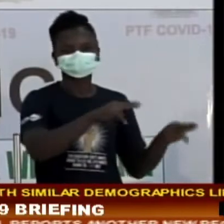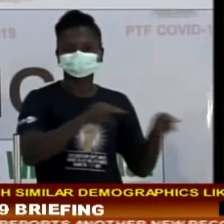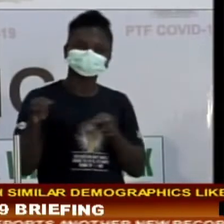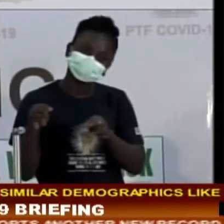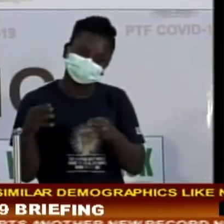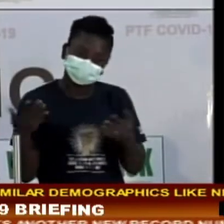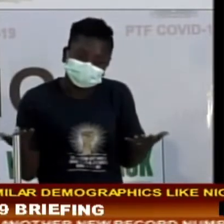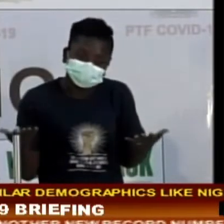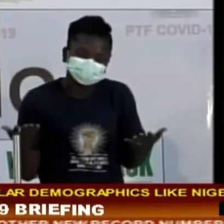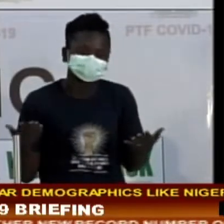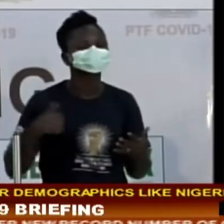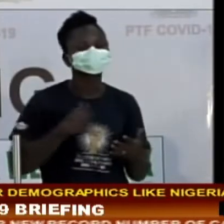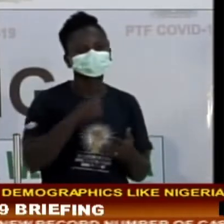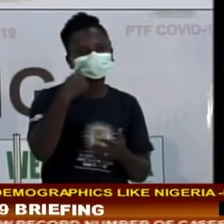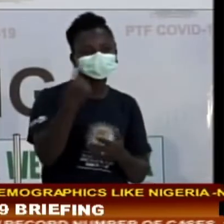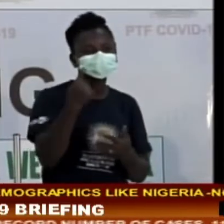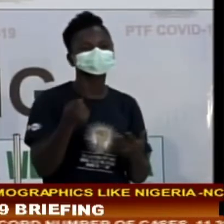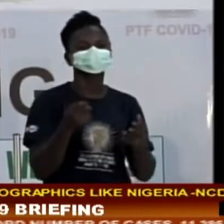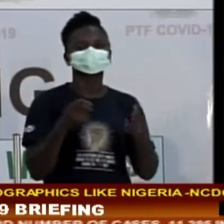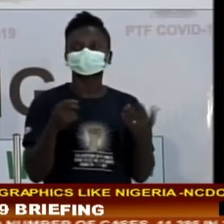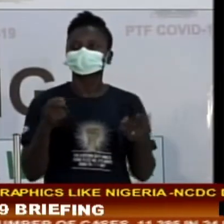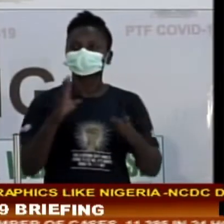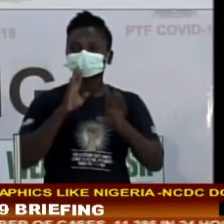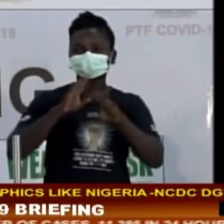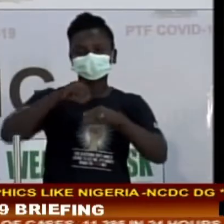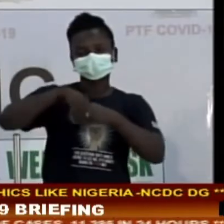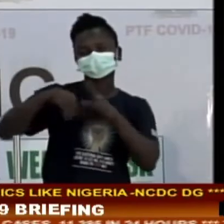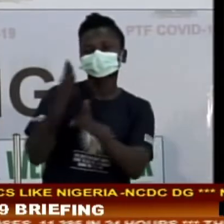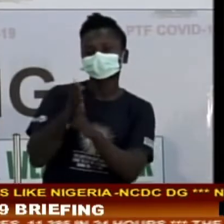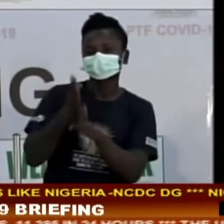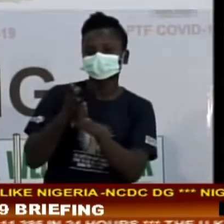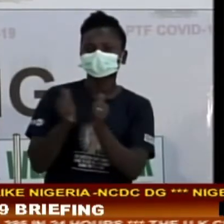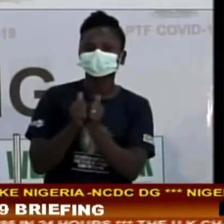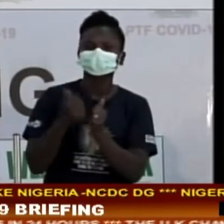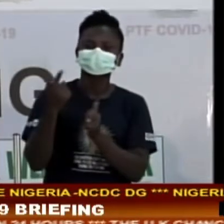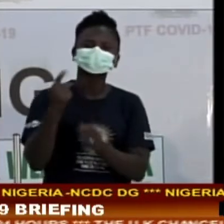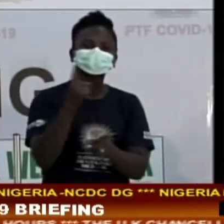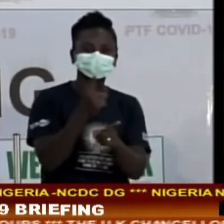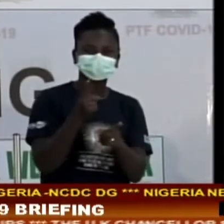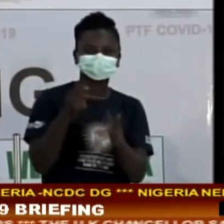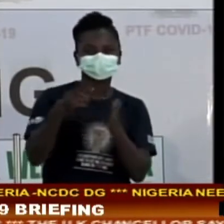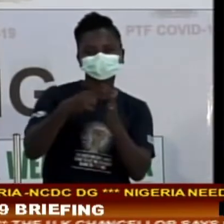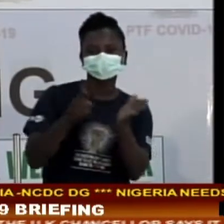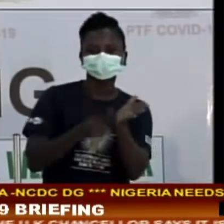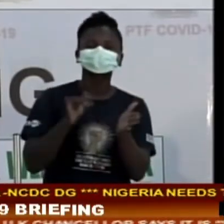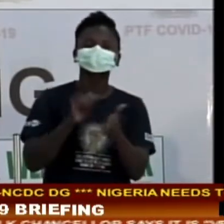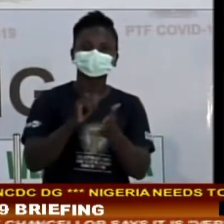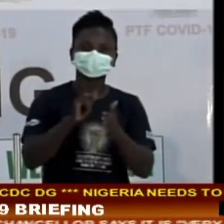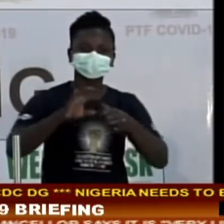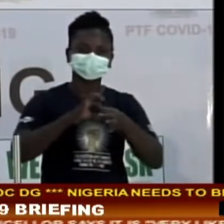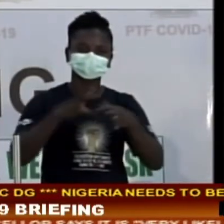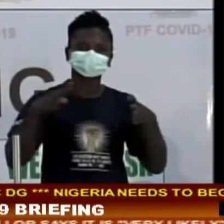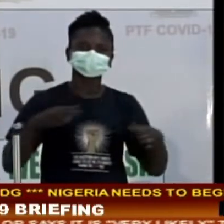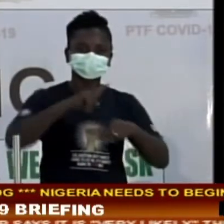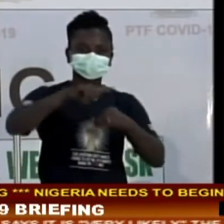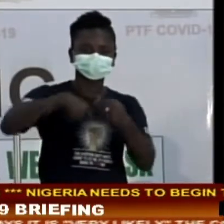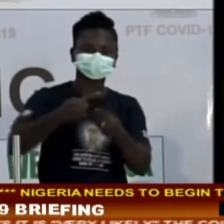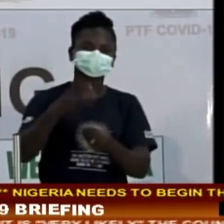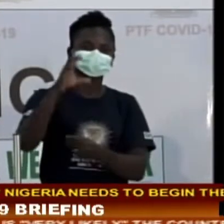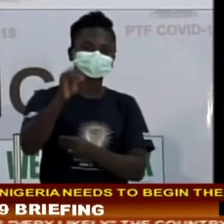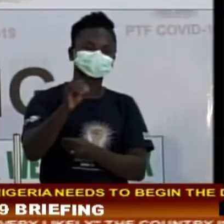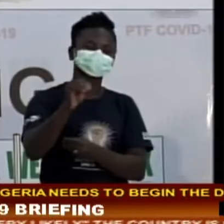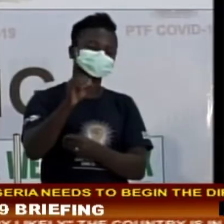plausible we only reacted only in line with the the regulations that had been imposed about uh C in